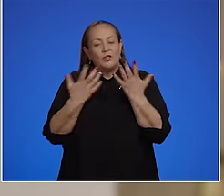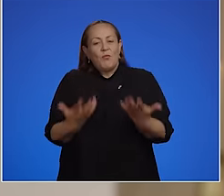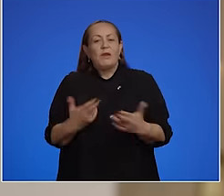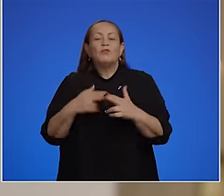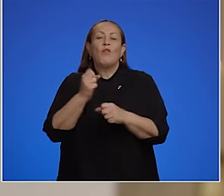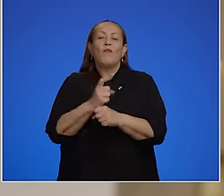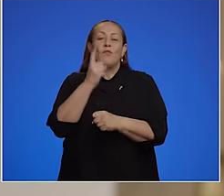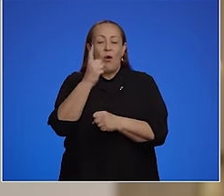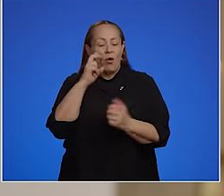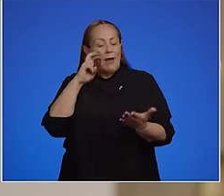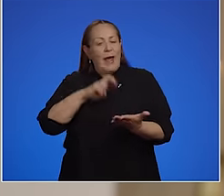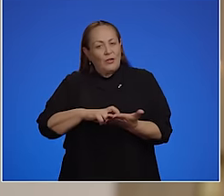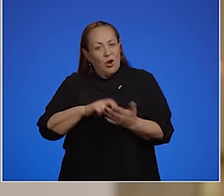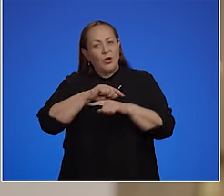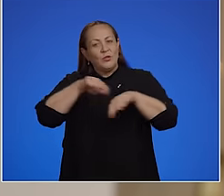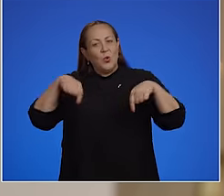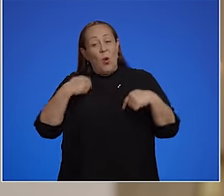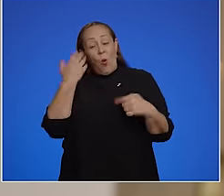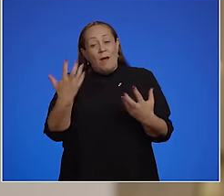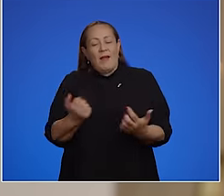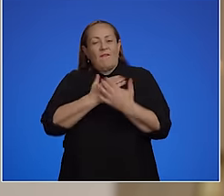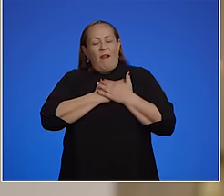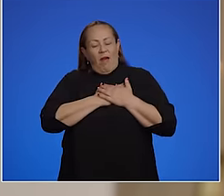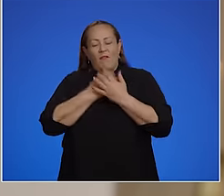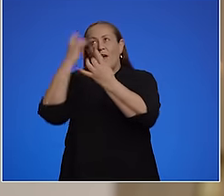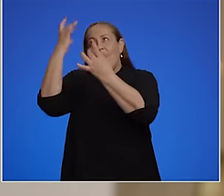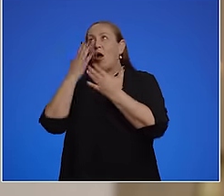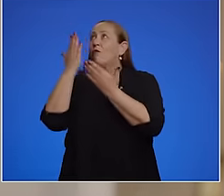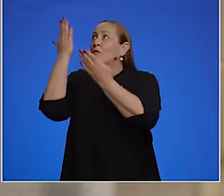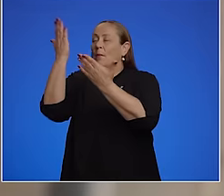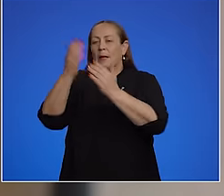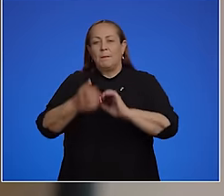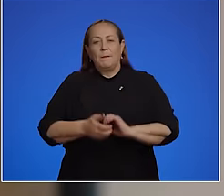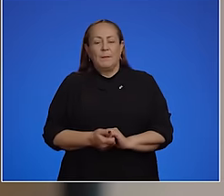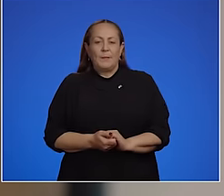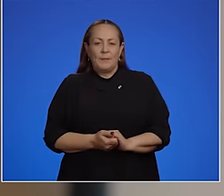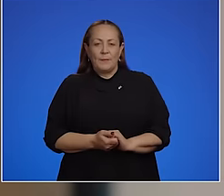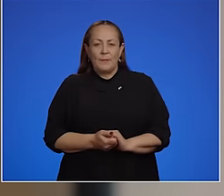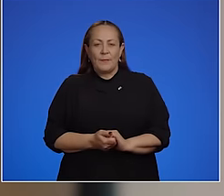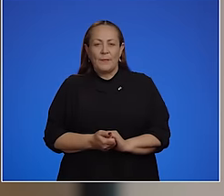God and acknowledging that we don't always live in His love and His light.